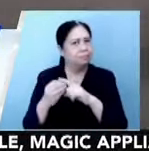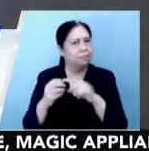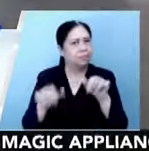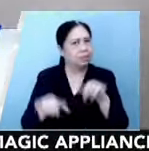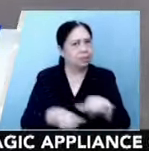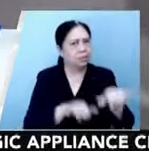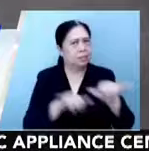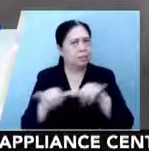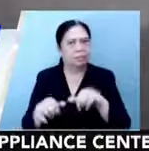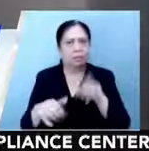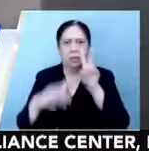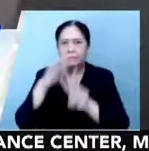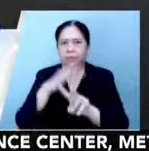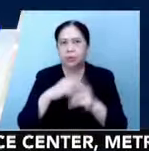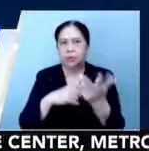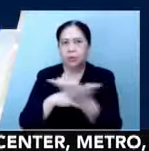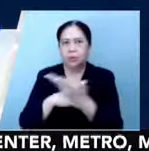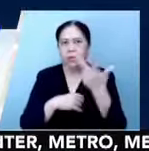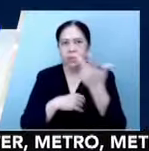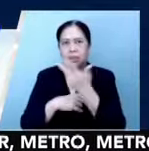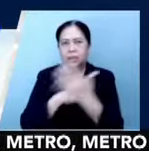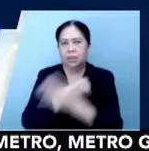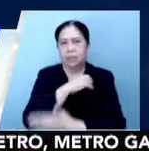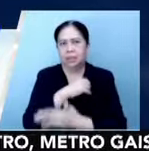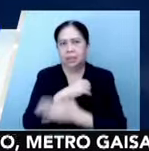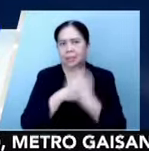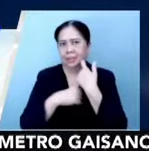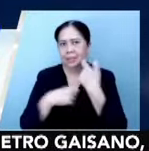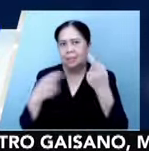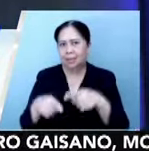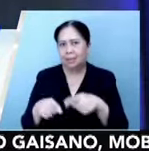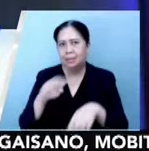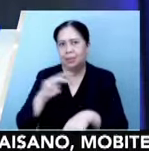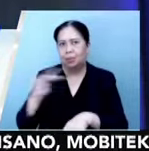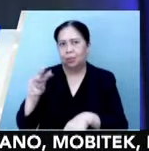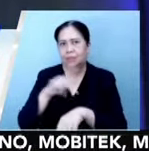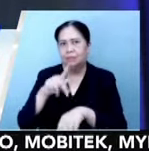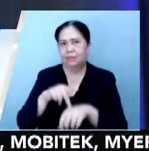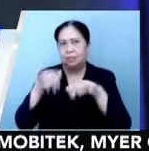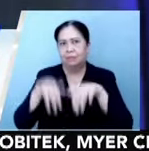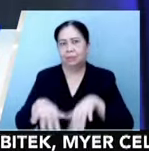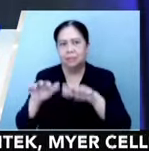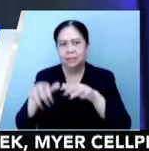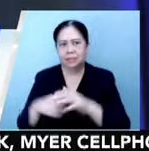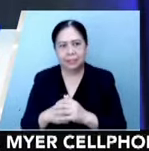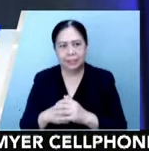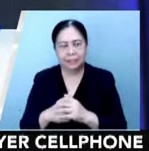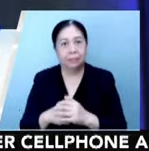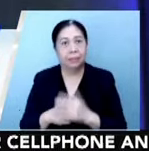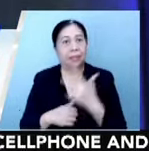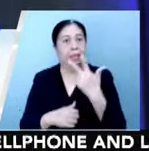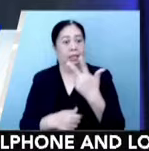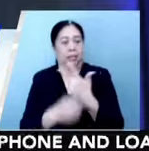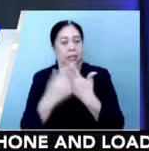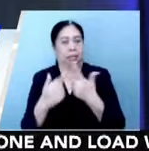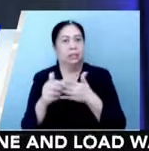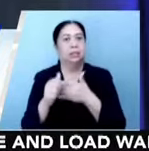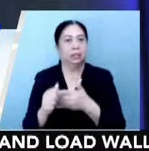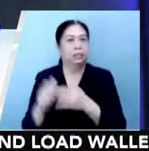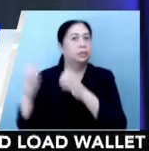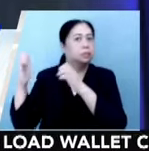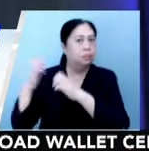among the three countries on the recent incidents in the West Philippine Sea. Our three leaders are expected to